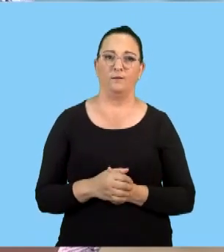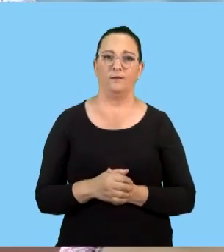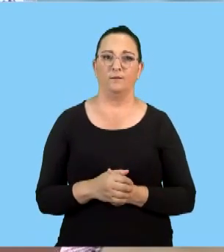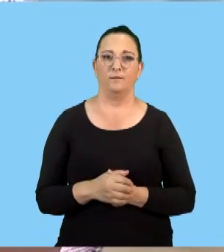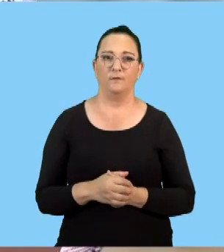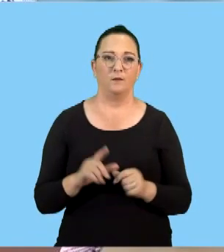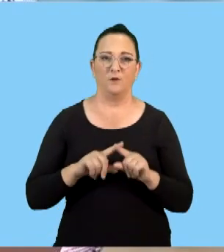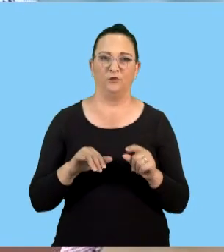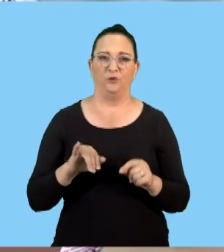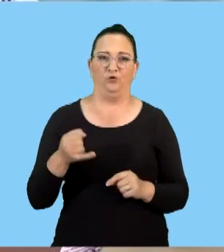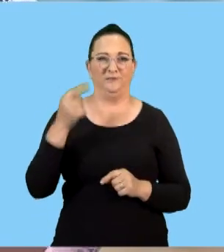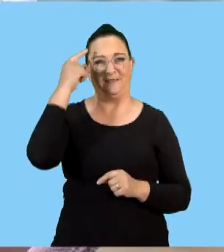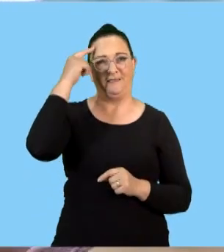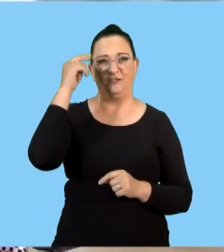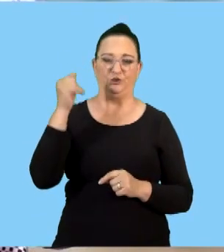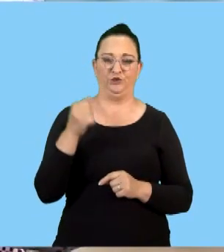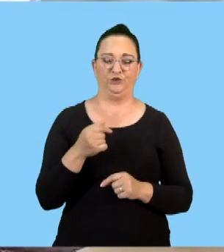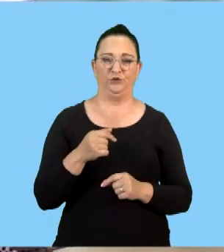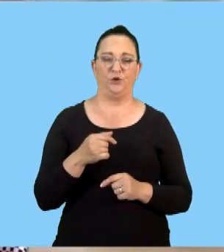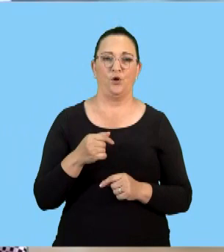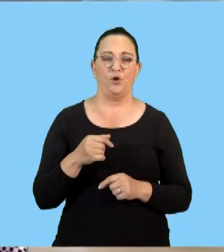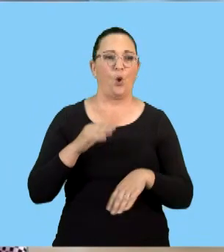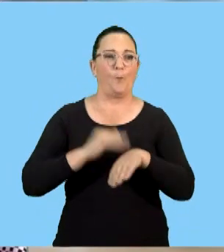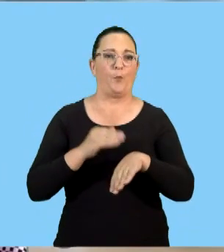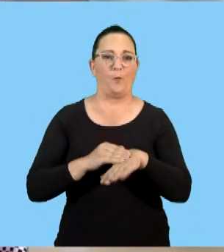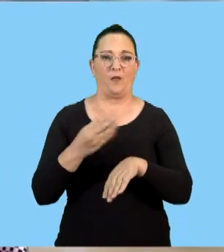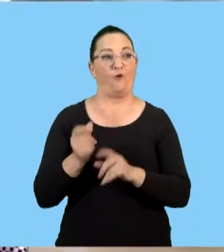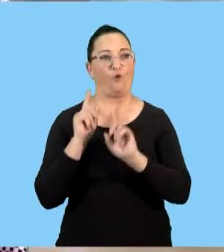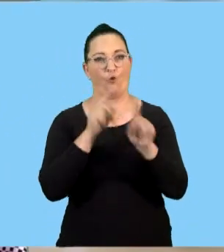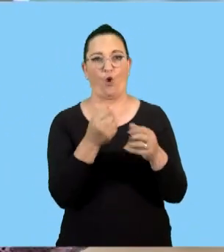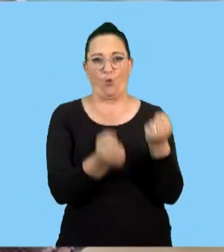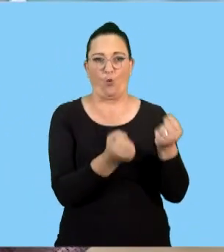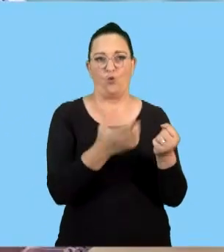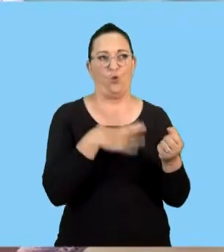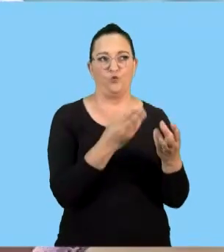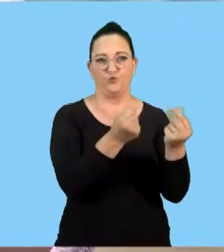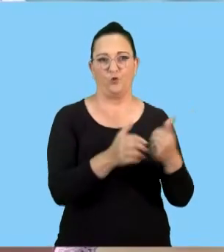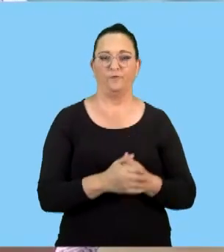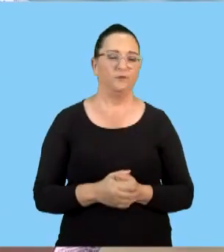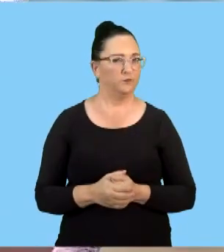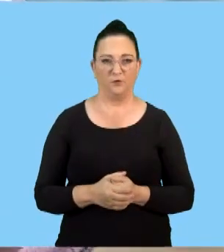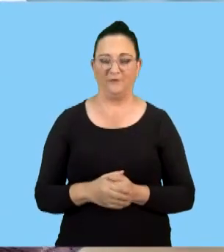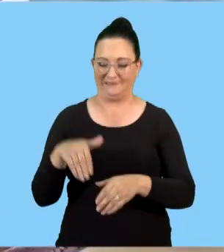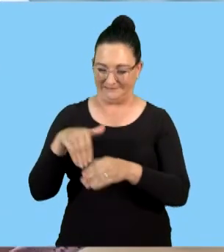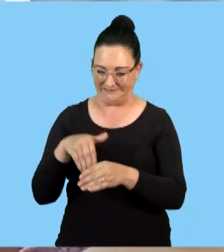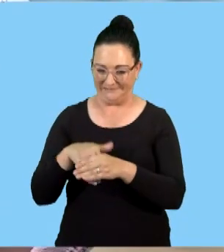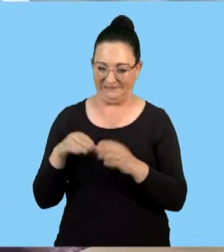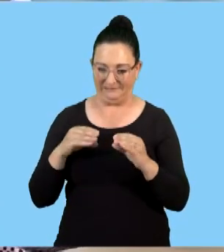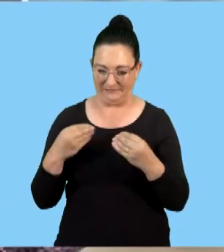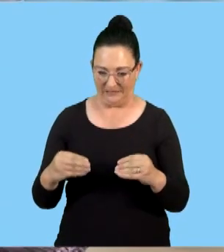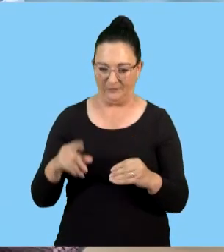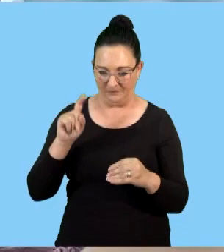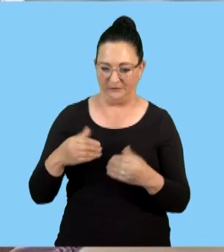can, but we don't just, when we have disputes and then we quickly go to the courts and want to resolve those. No, we start